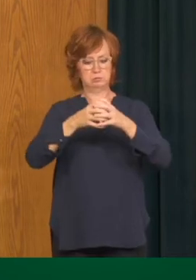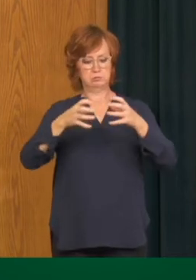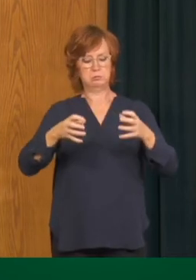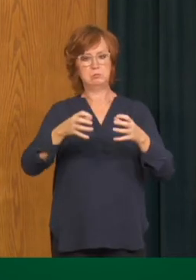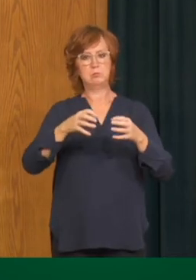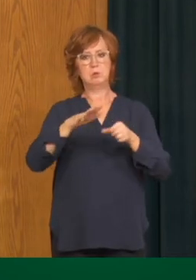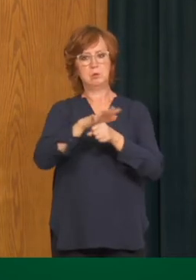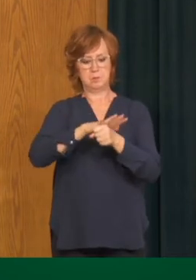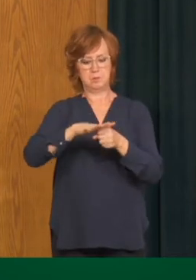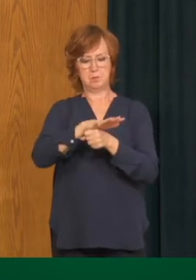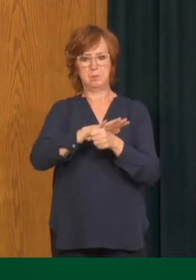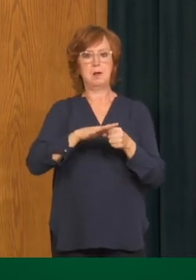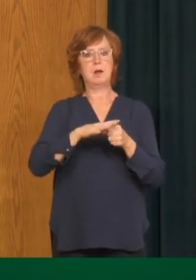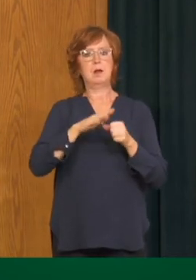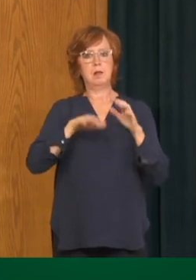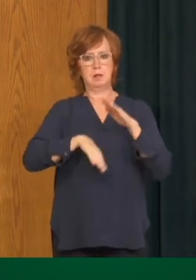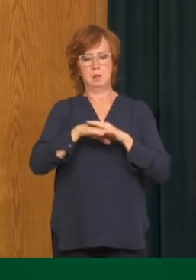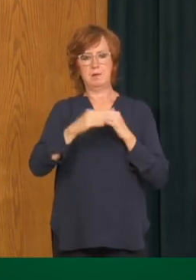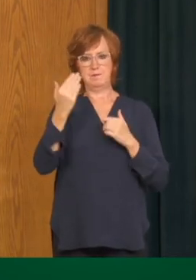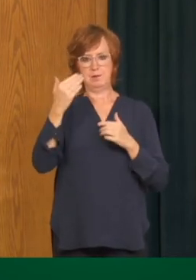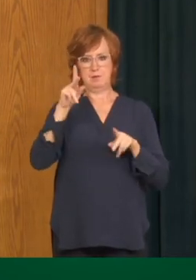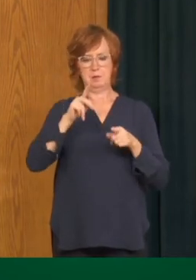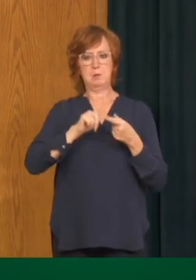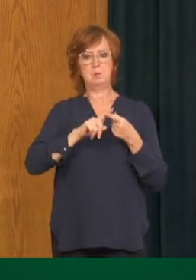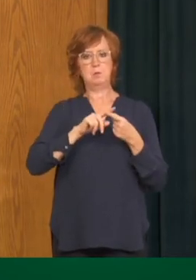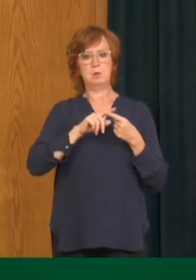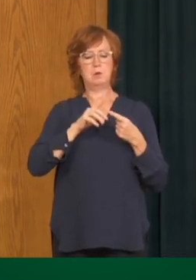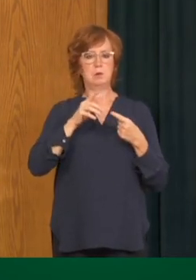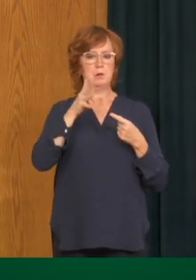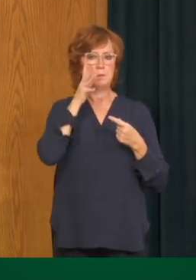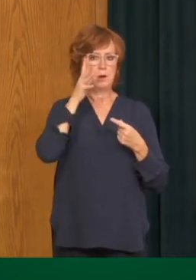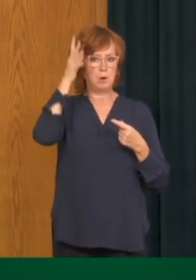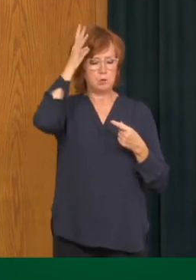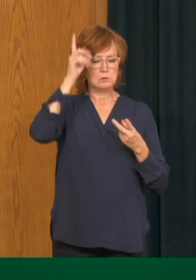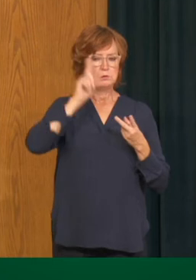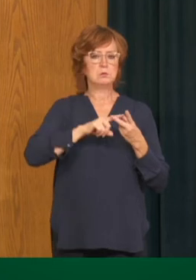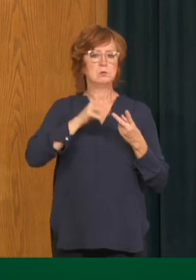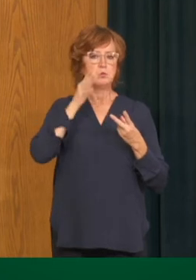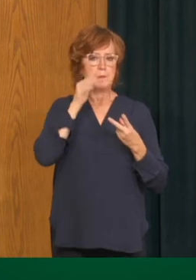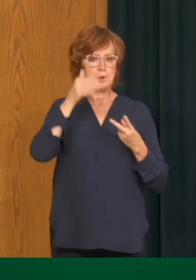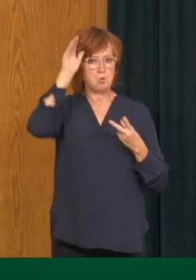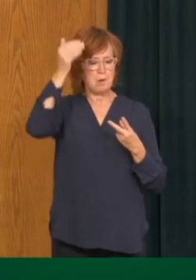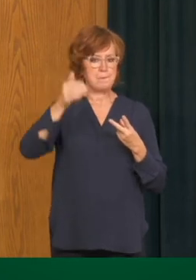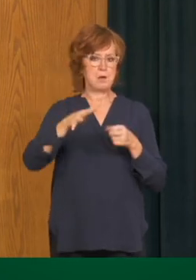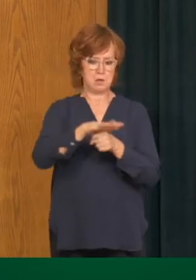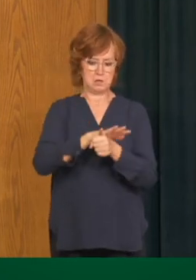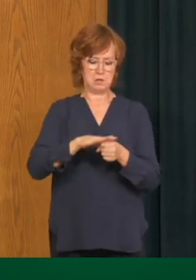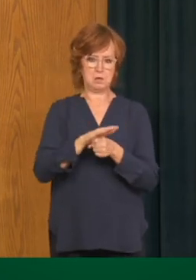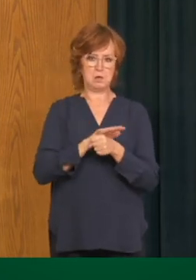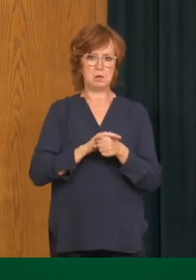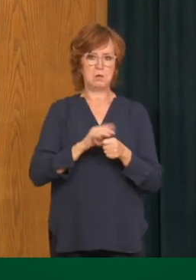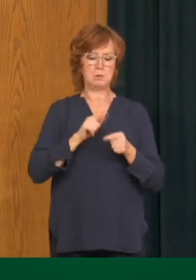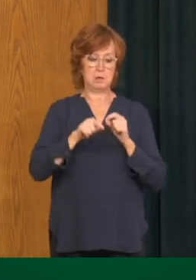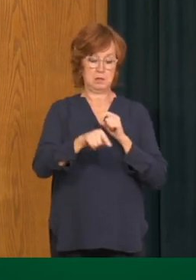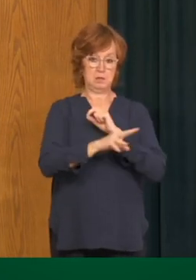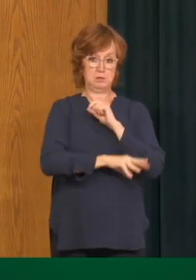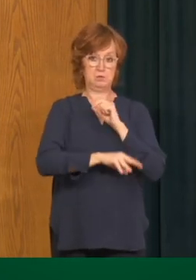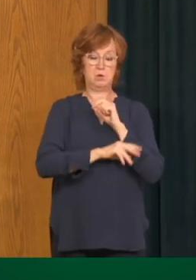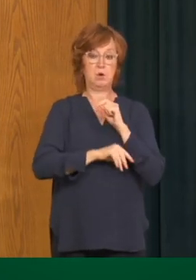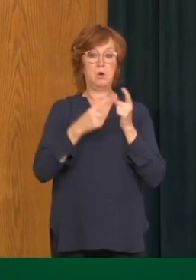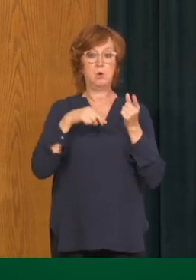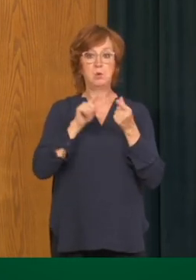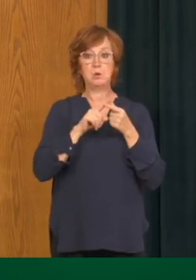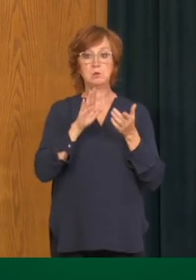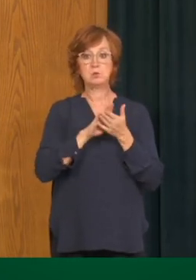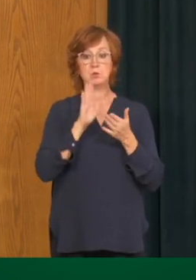people that may include grandparents and others. But as school starts, we just need to be conscious of that children in general, even if they